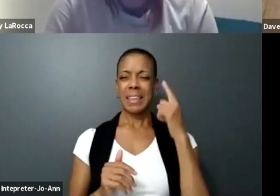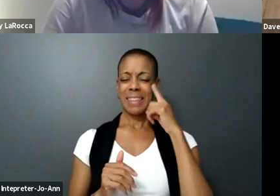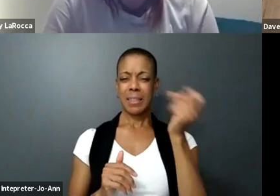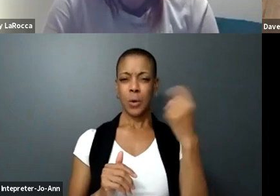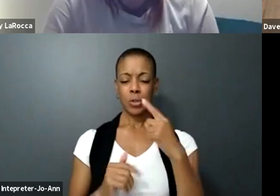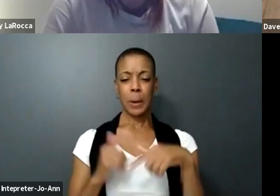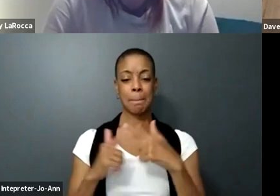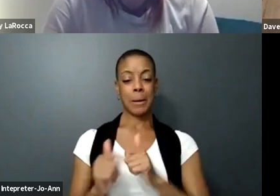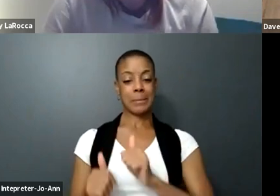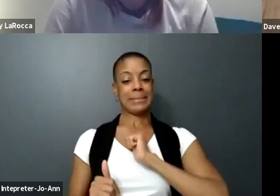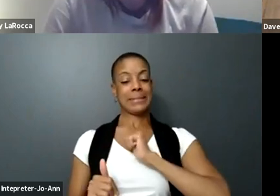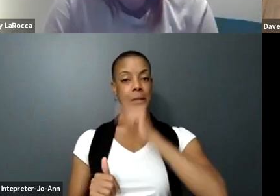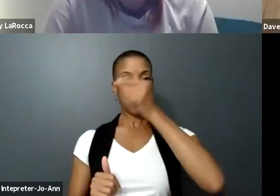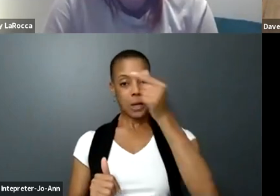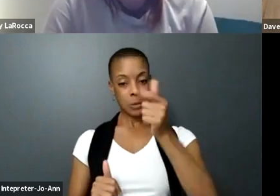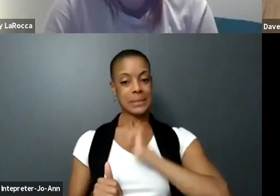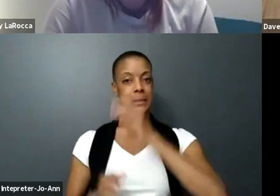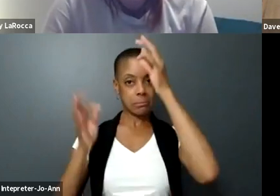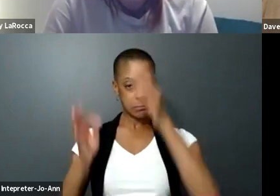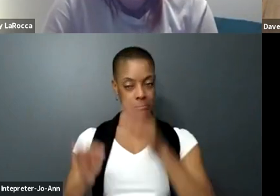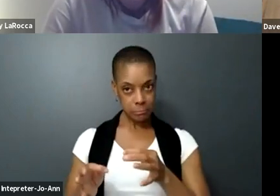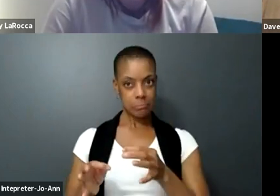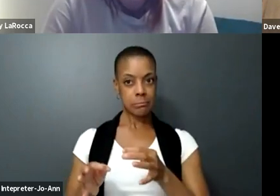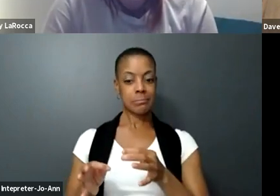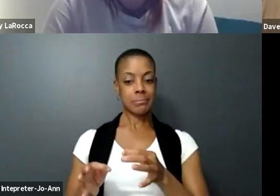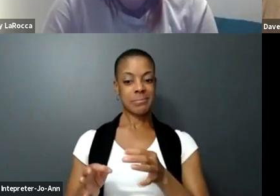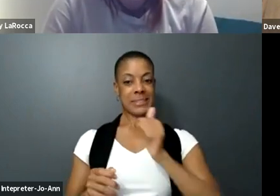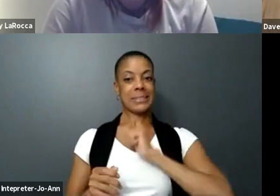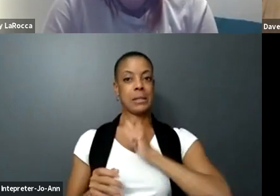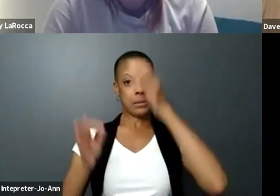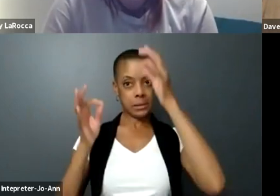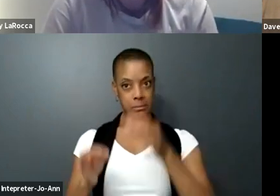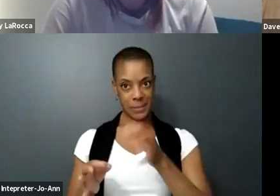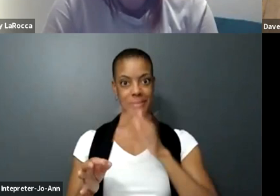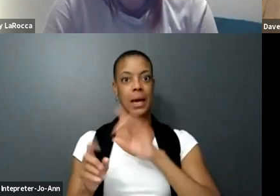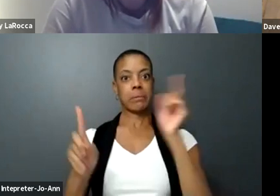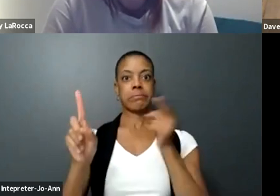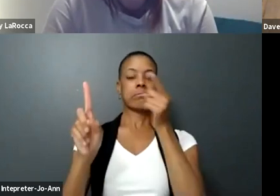around self-government and self-determination being one of the bigger things that we're always striving for.